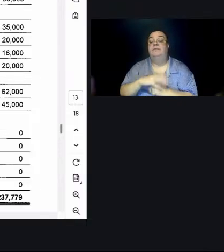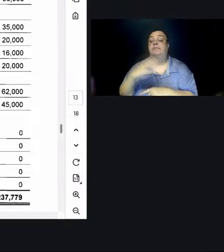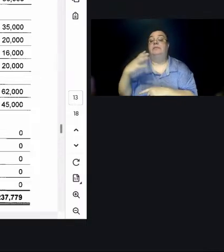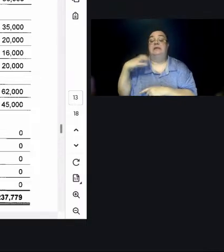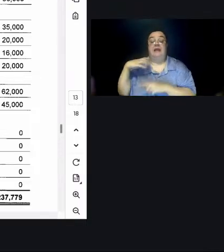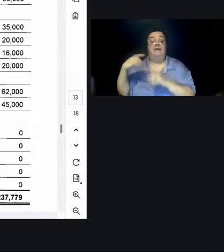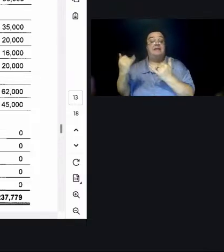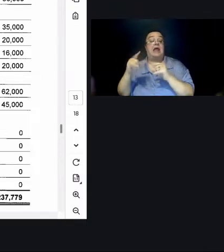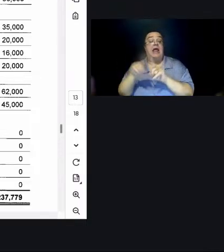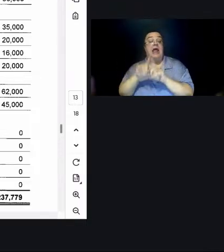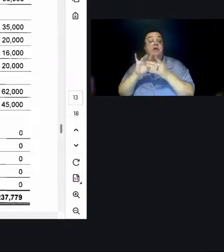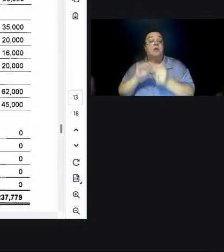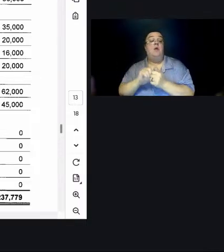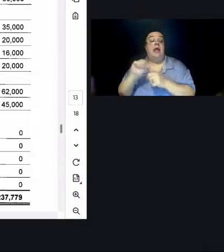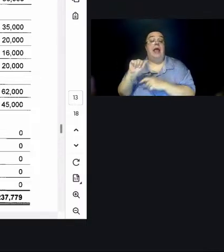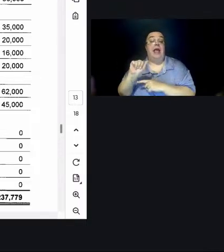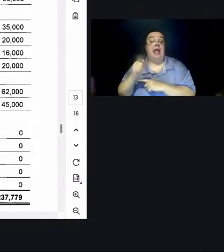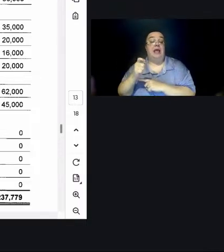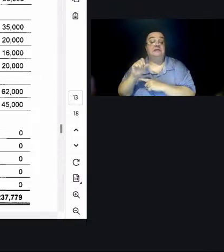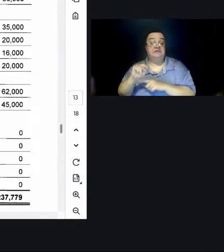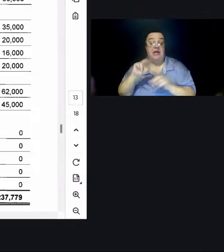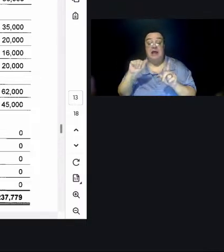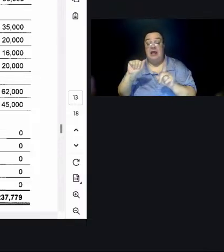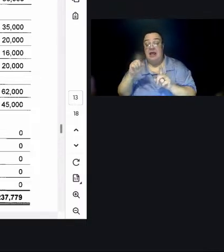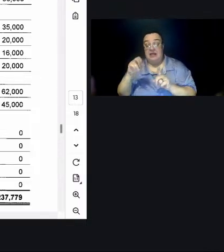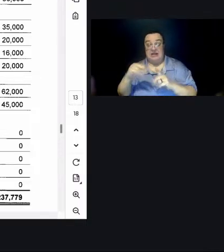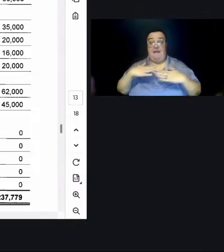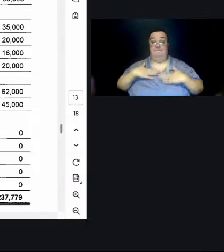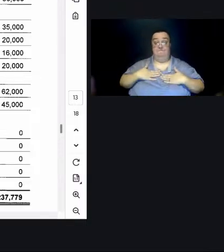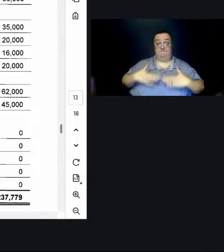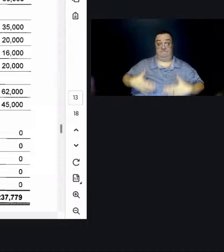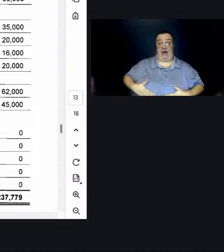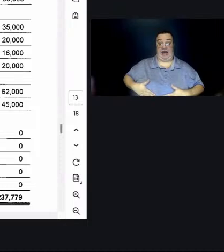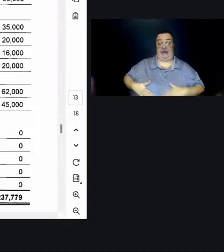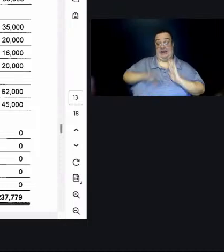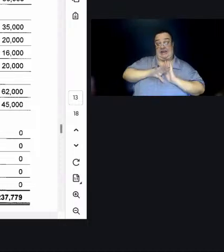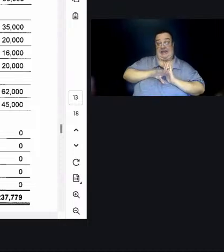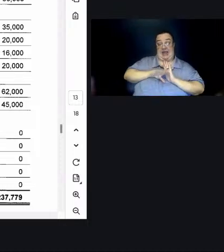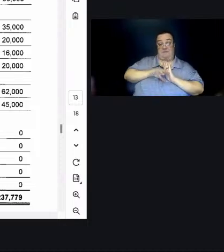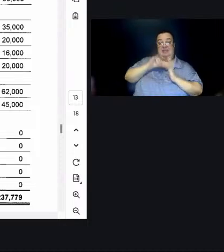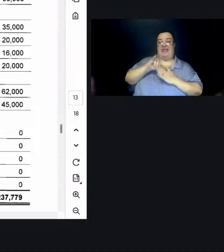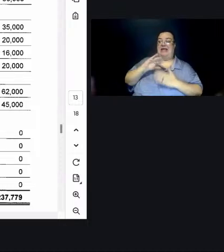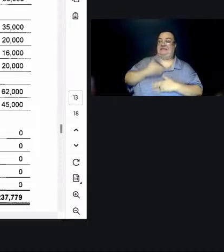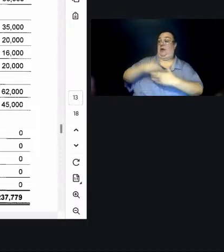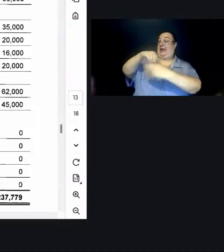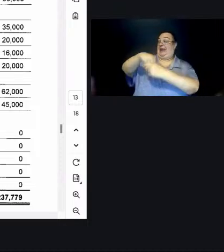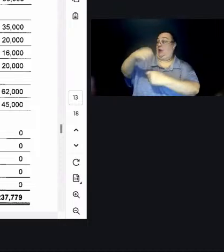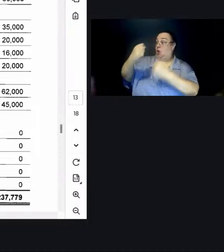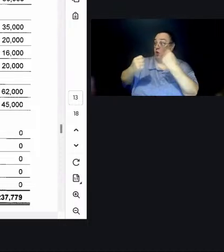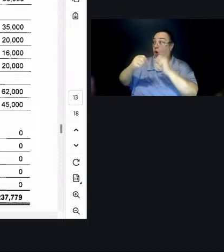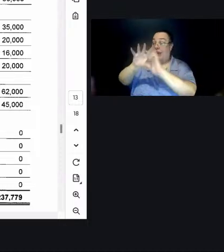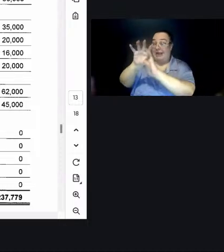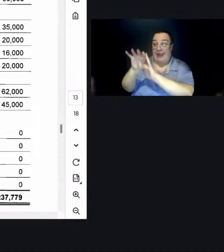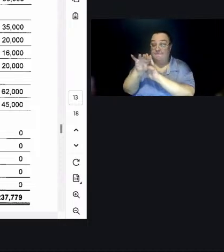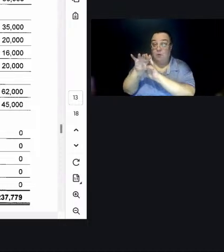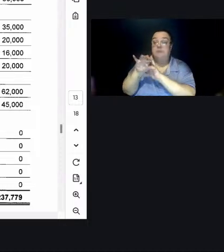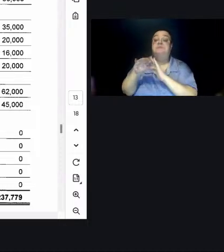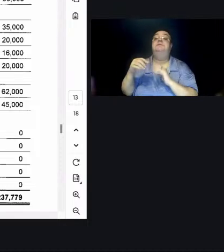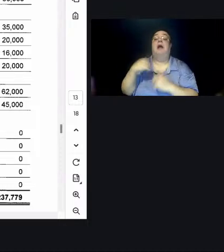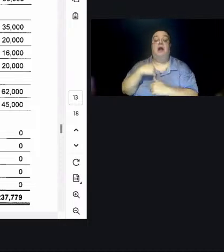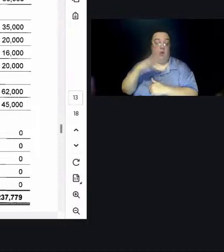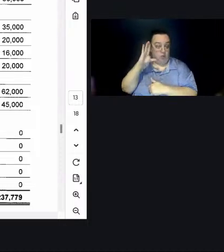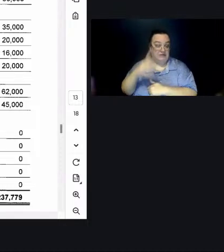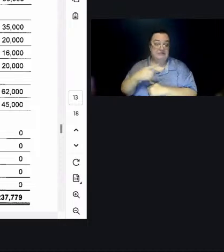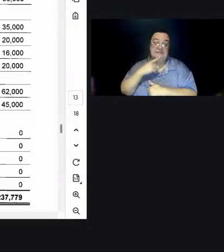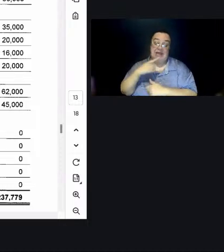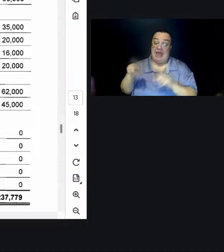relates to the Axon, that's the body-worn cameras. That's our in-car cameras, which I will say as your